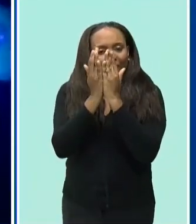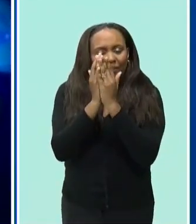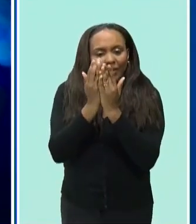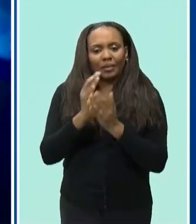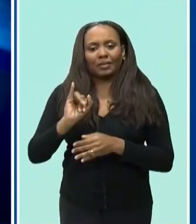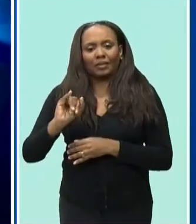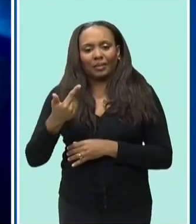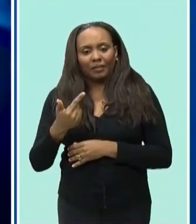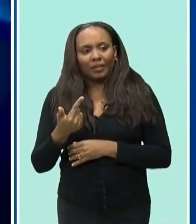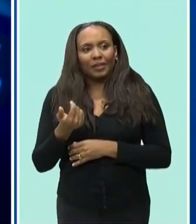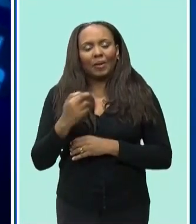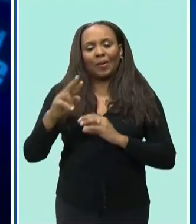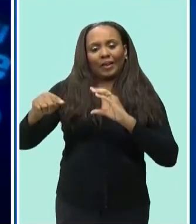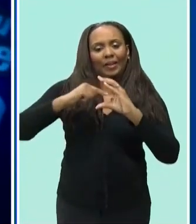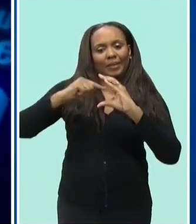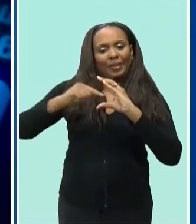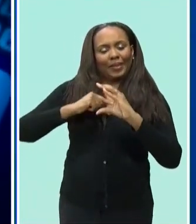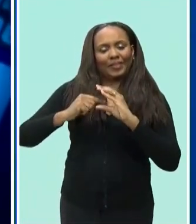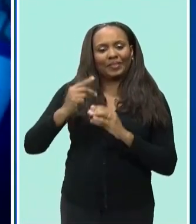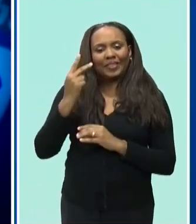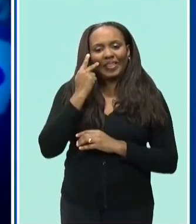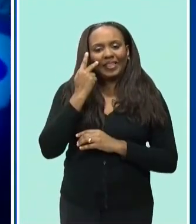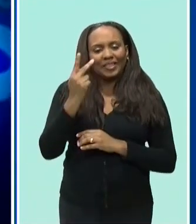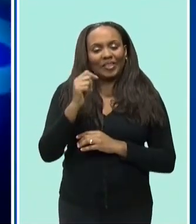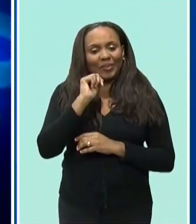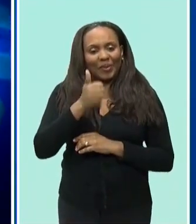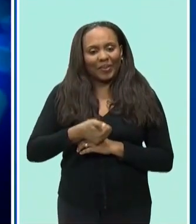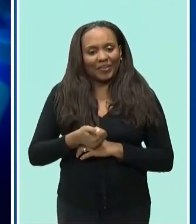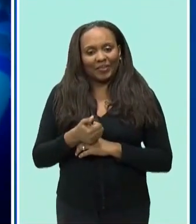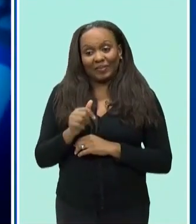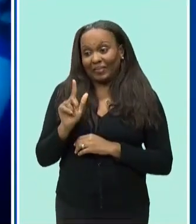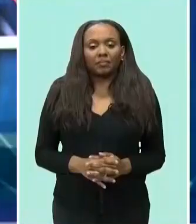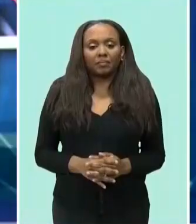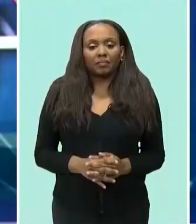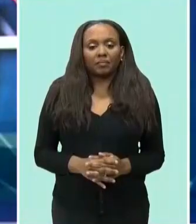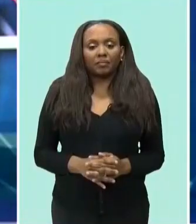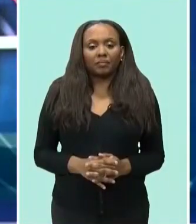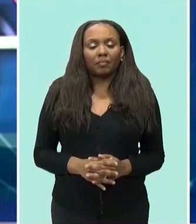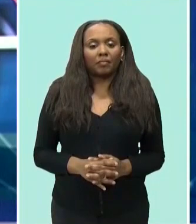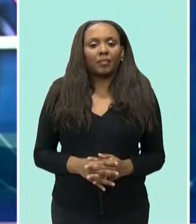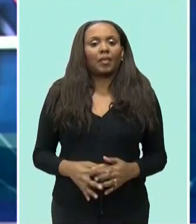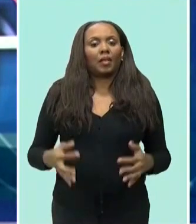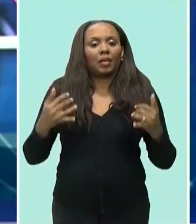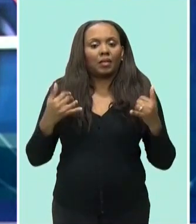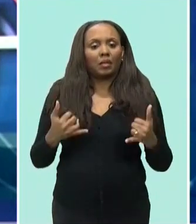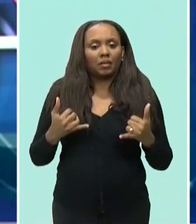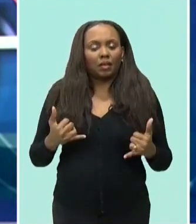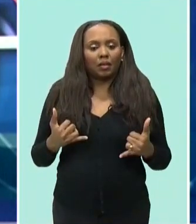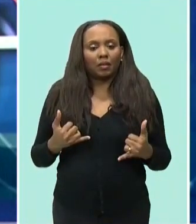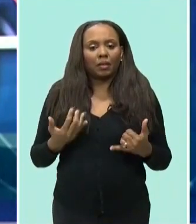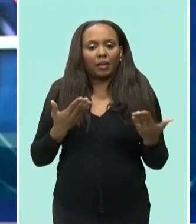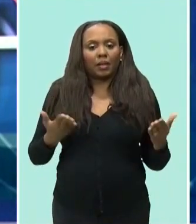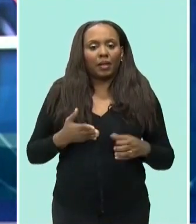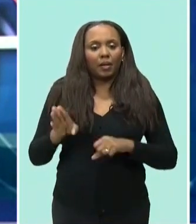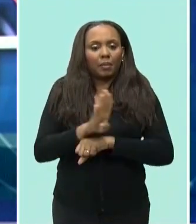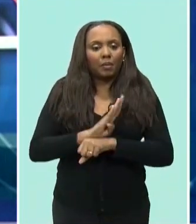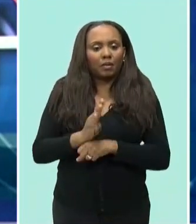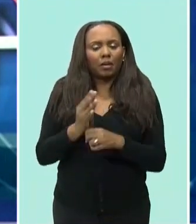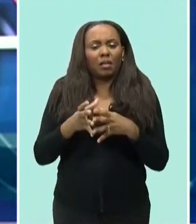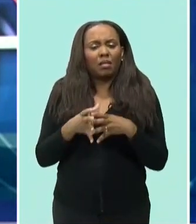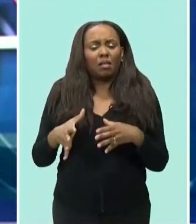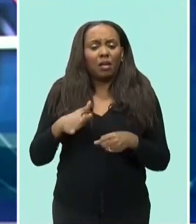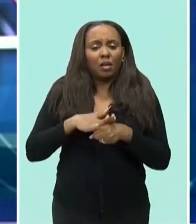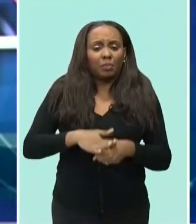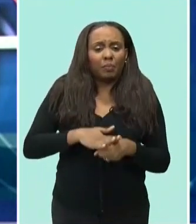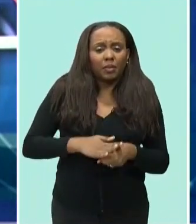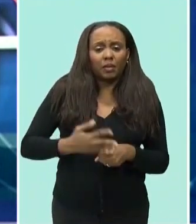Facebook, Instagram, and via email. So we'll see you tomorrow. Lisa? The labor movement in Barbados is under tremendous strain,